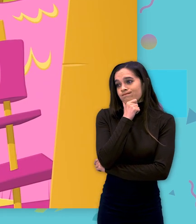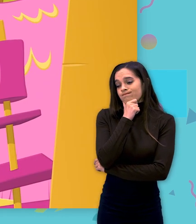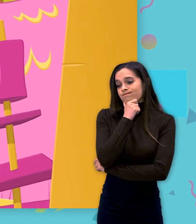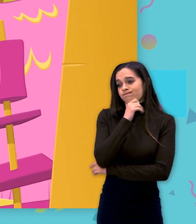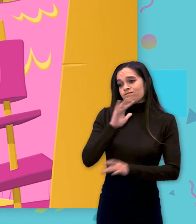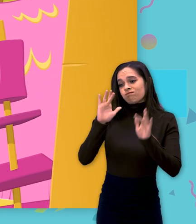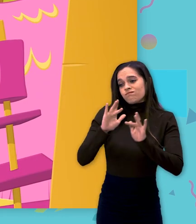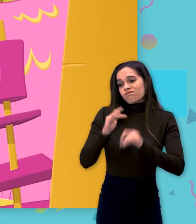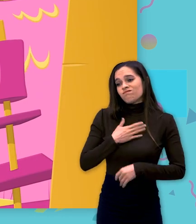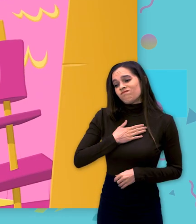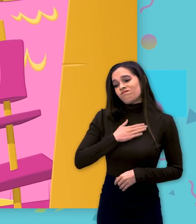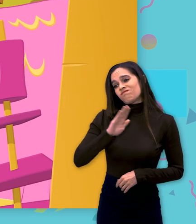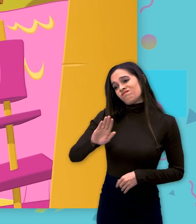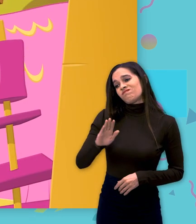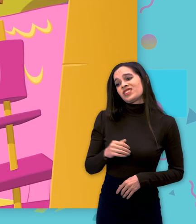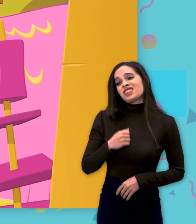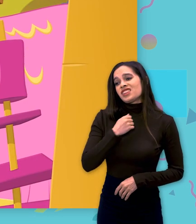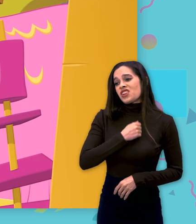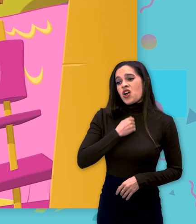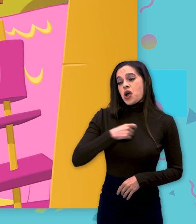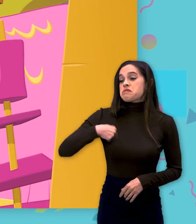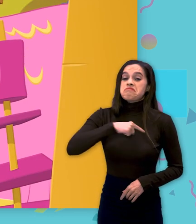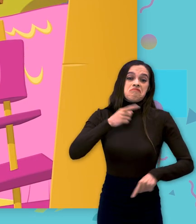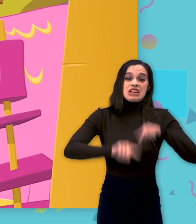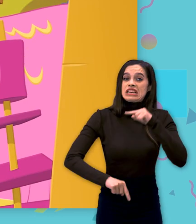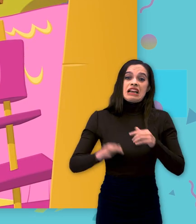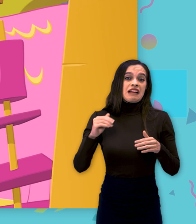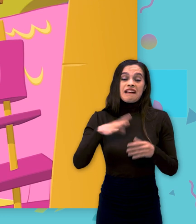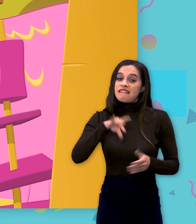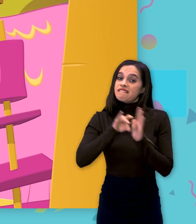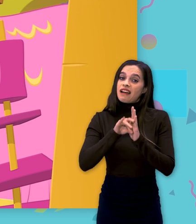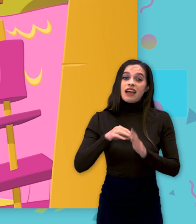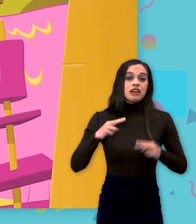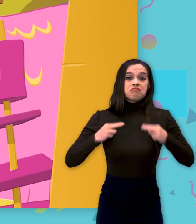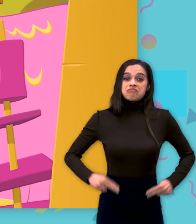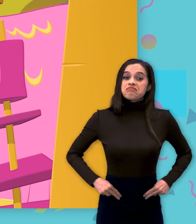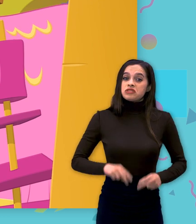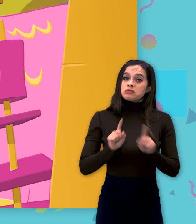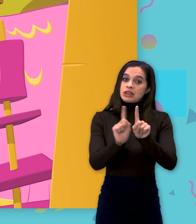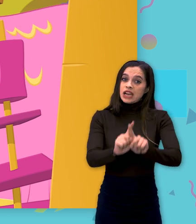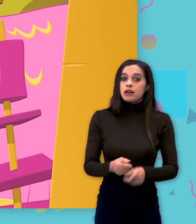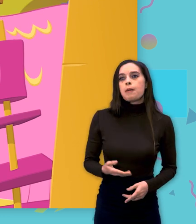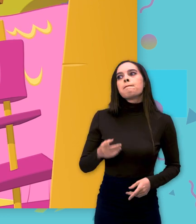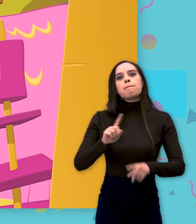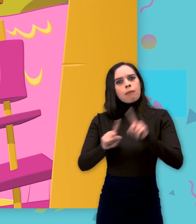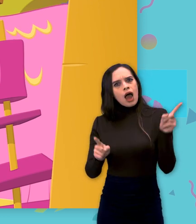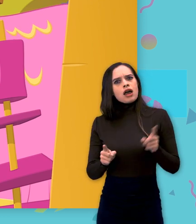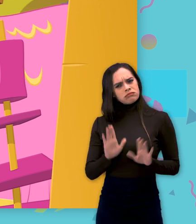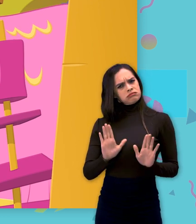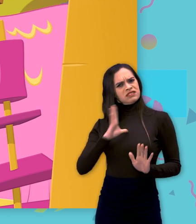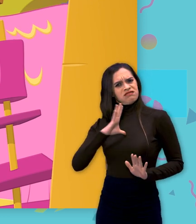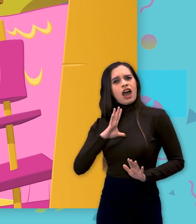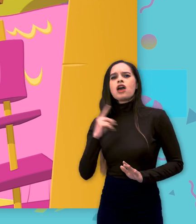I'm sorry that we couldn't find a fit human companion for you, but don't worry. You will always have a place here at